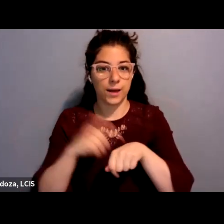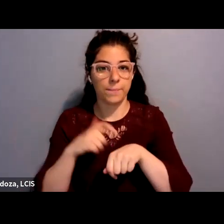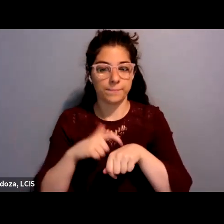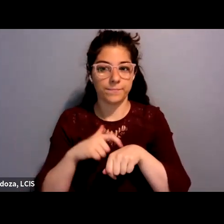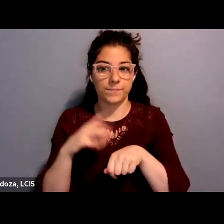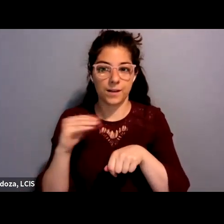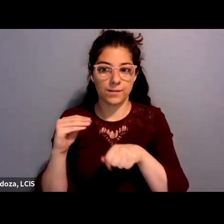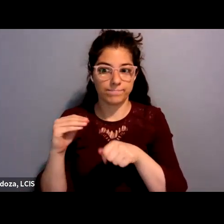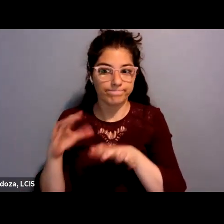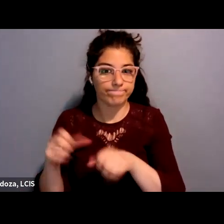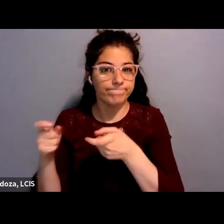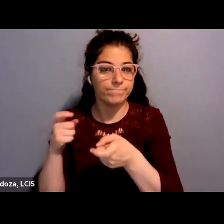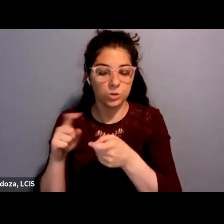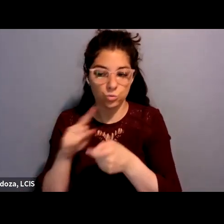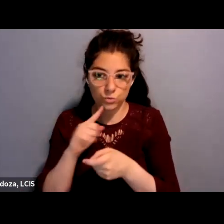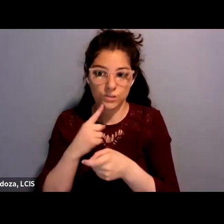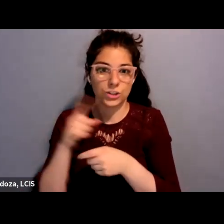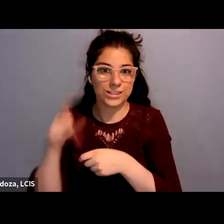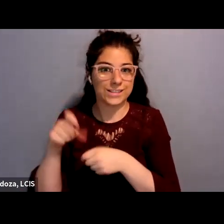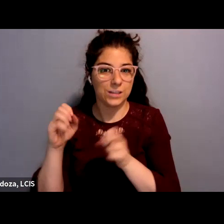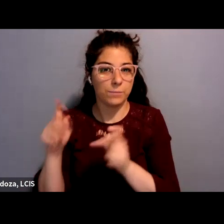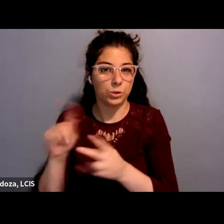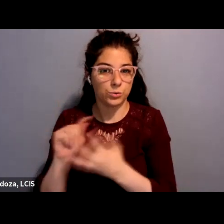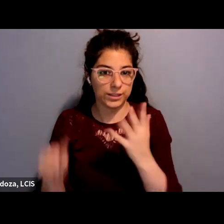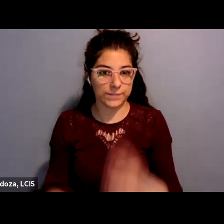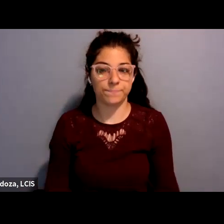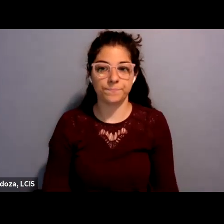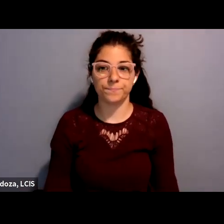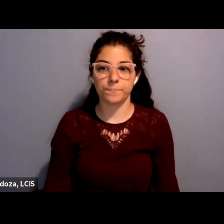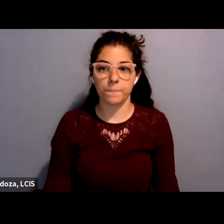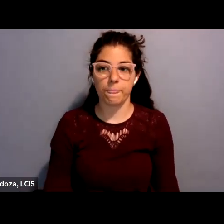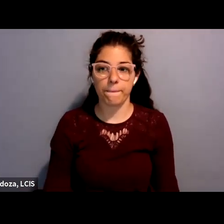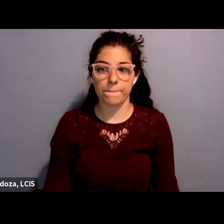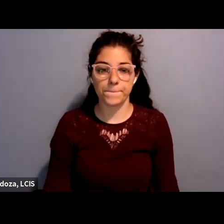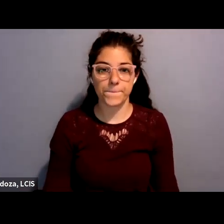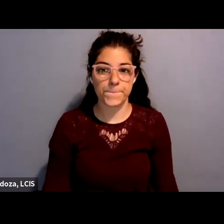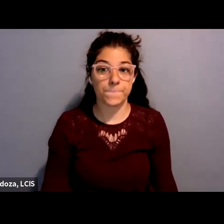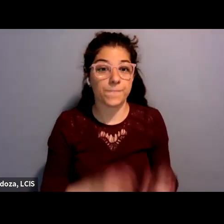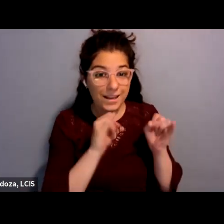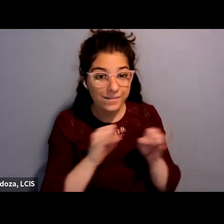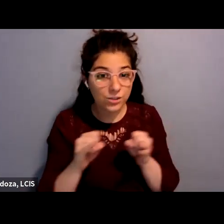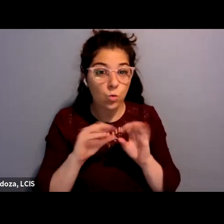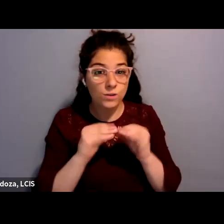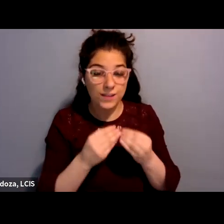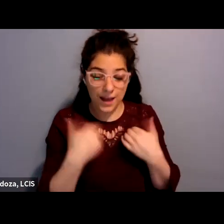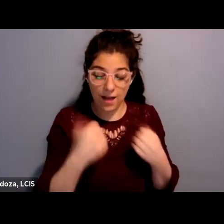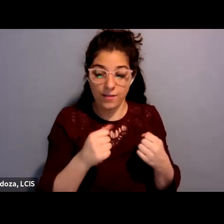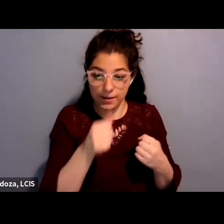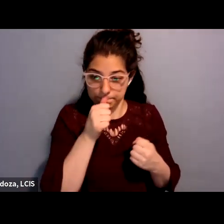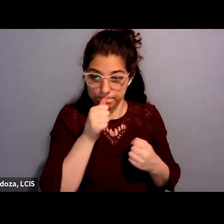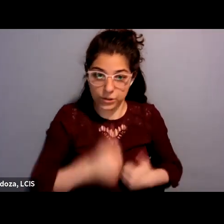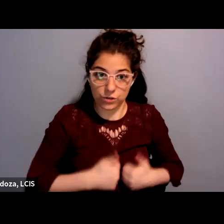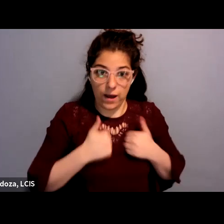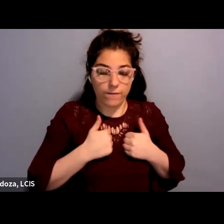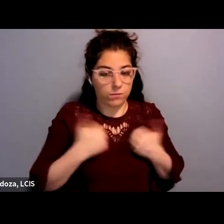tackling critical needs and opportunities. While individual and organizational health and survival remain front